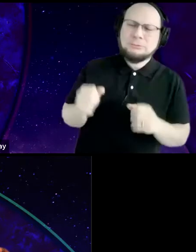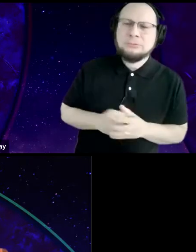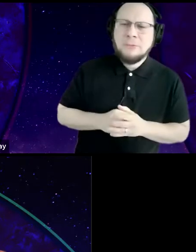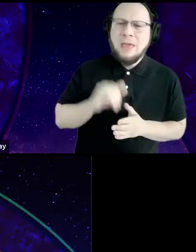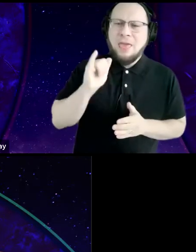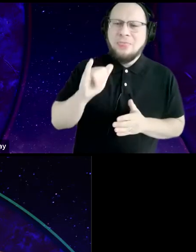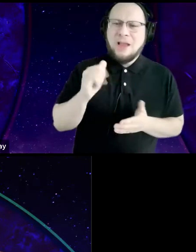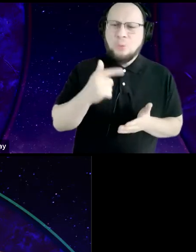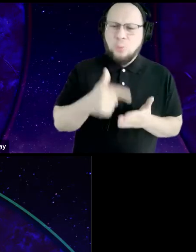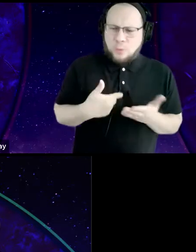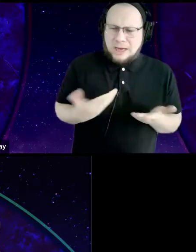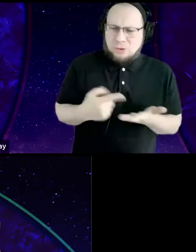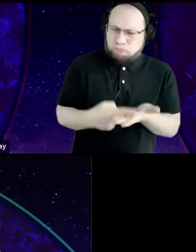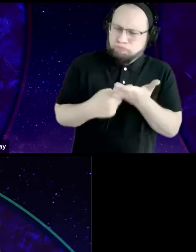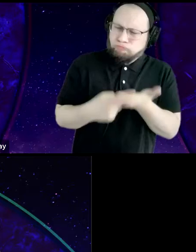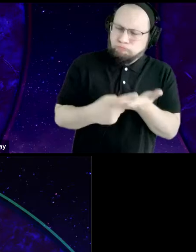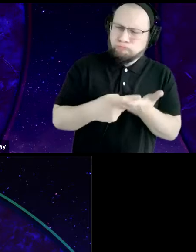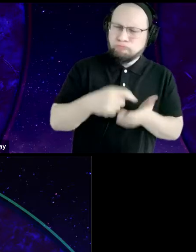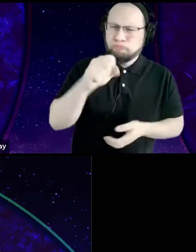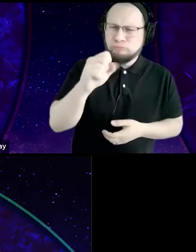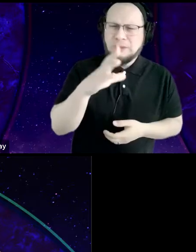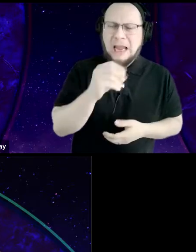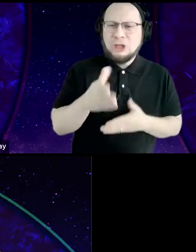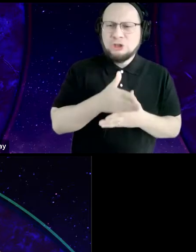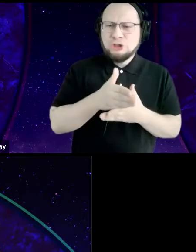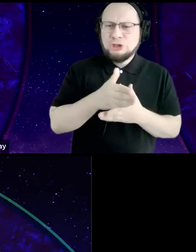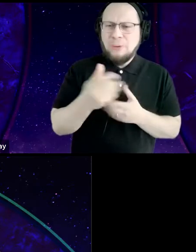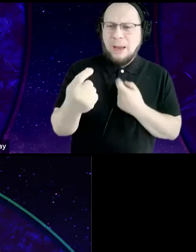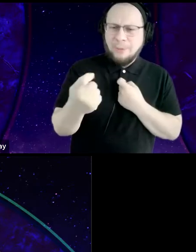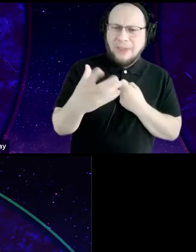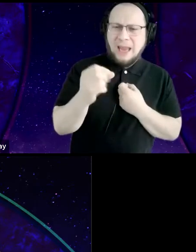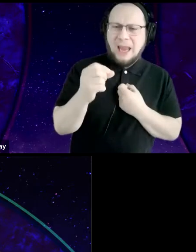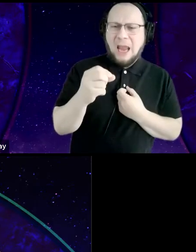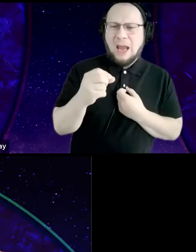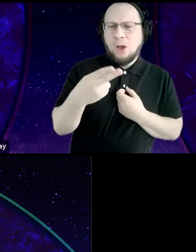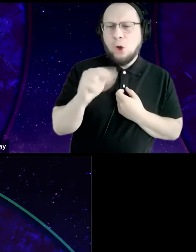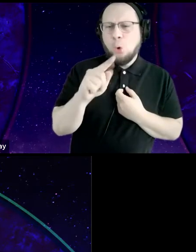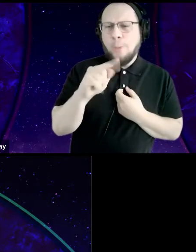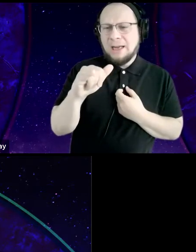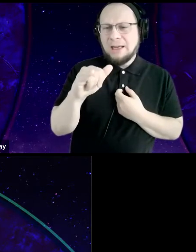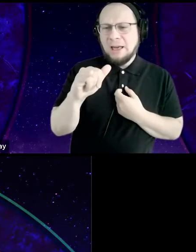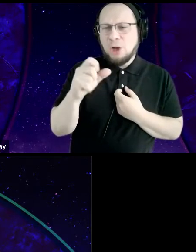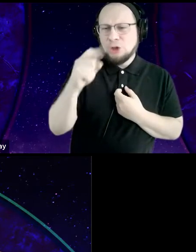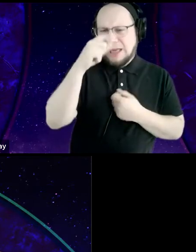that's what we're here to explore. And that's what sharing, I think, empathy and humanity is.